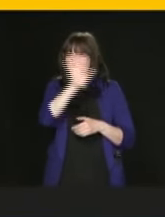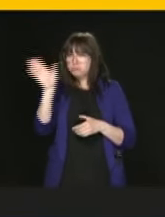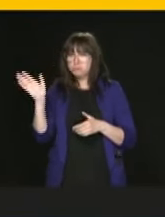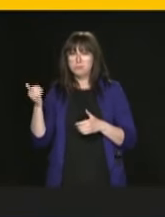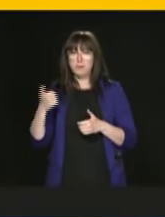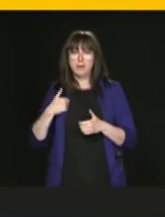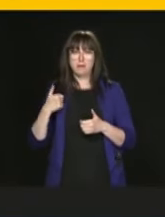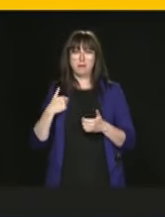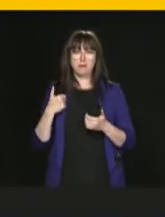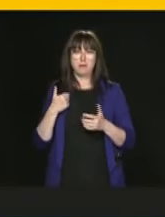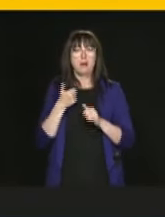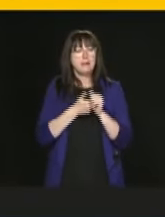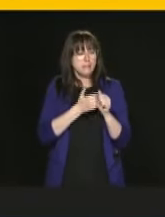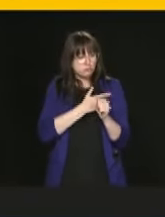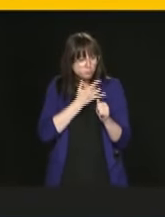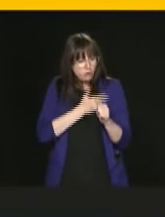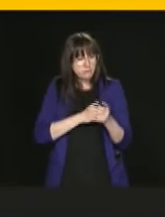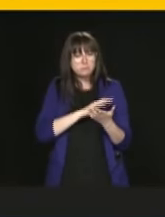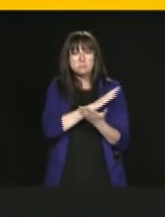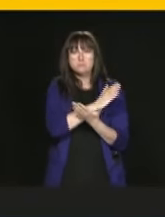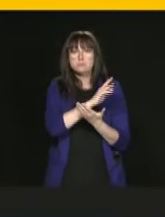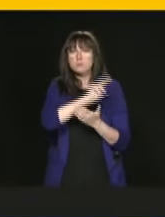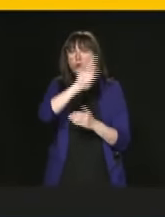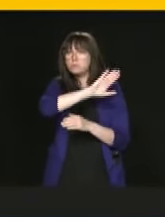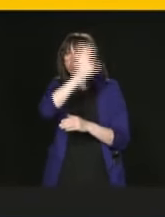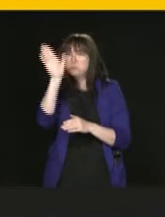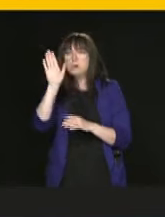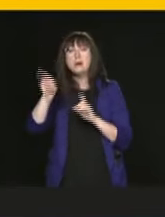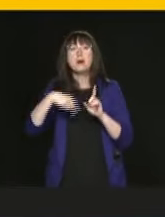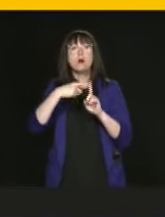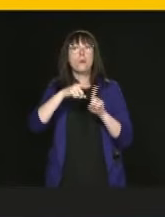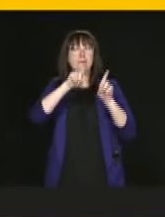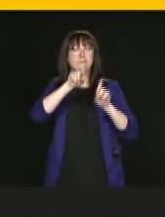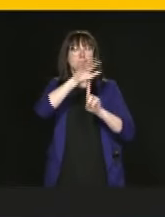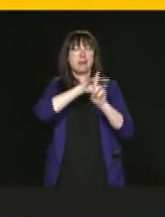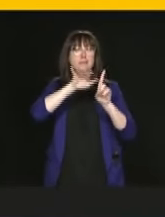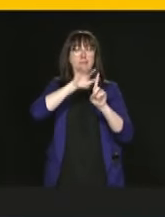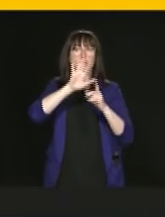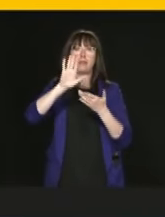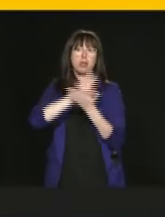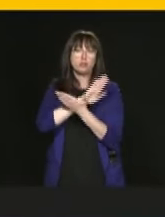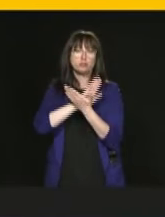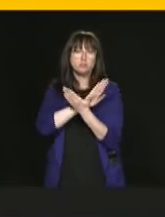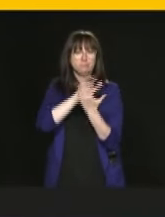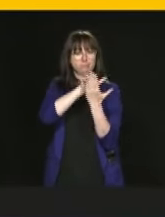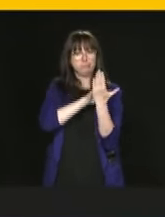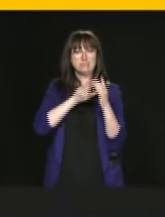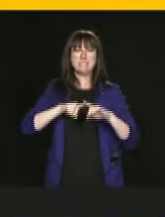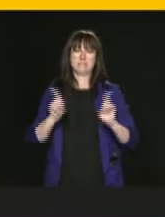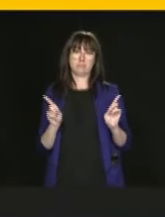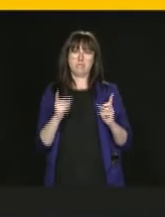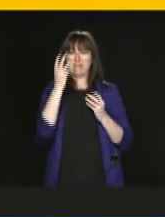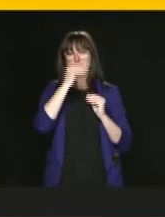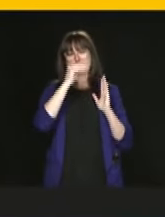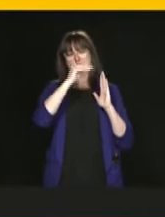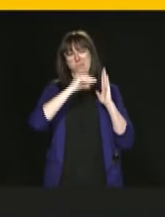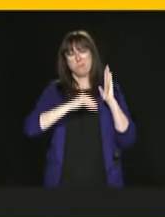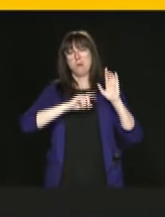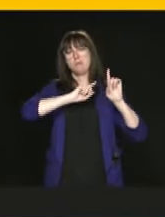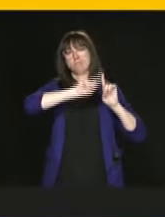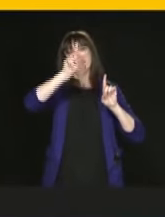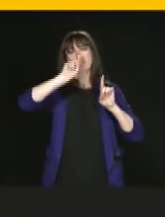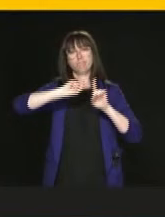territories, that when they test someone have a different sheet with a different set of pieces of information. Now, assuming that those sheets